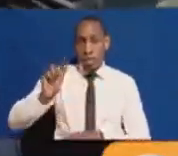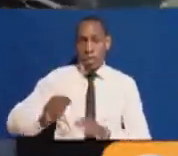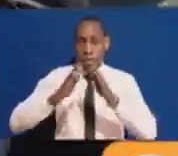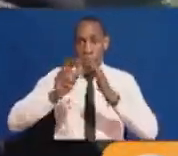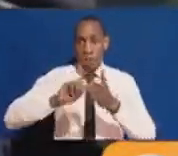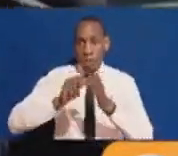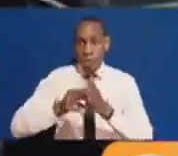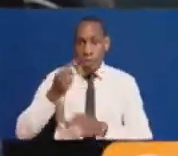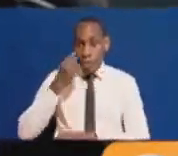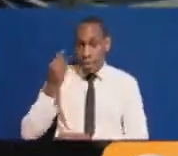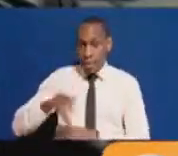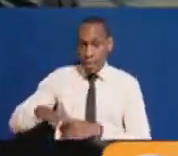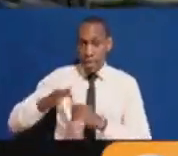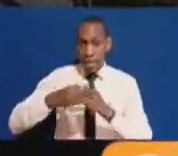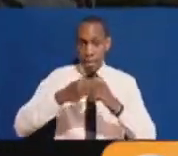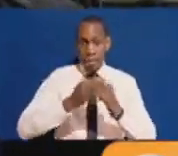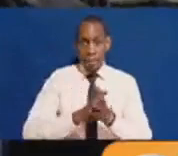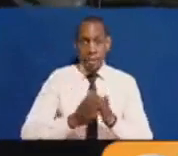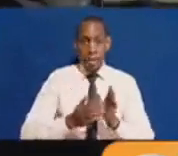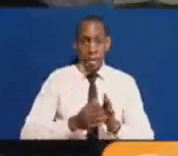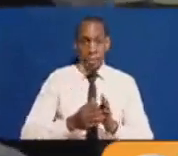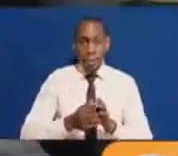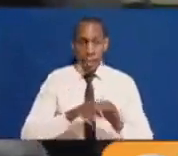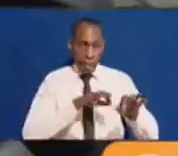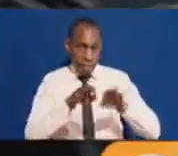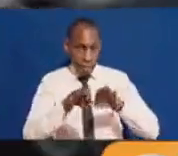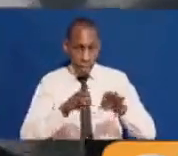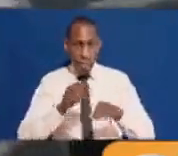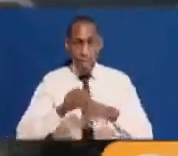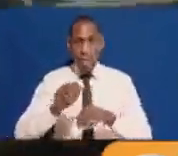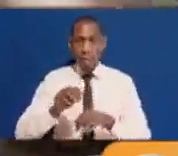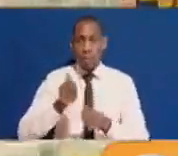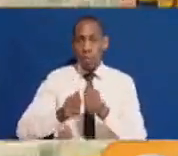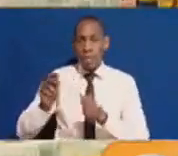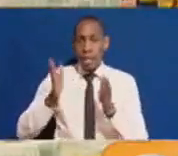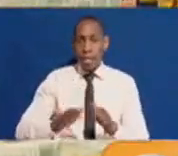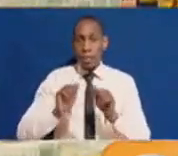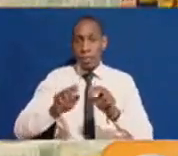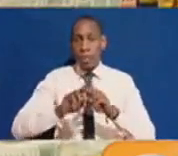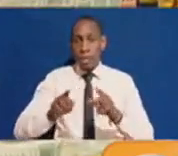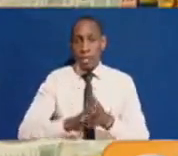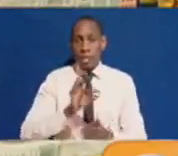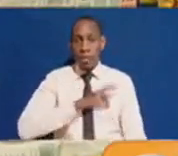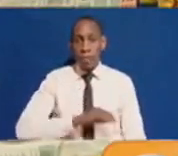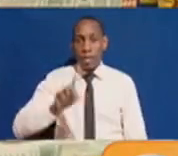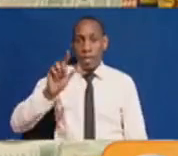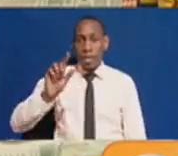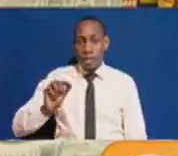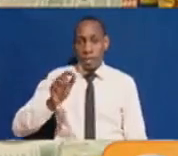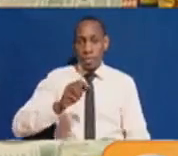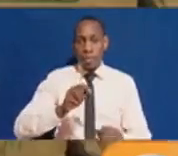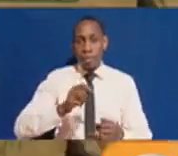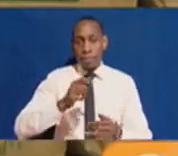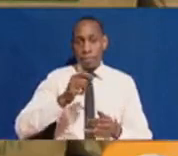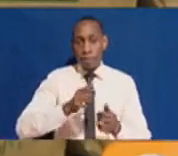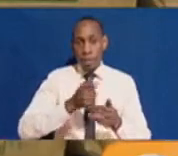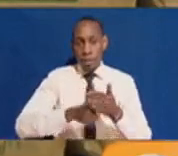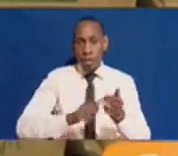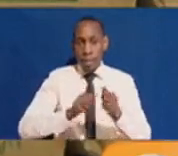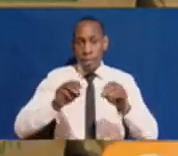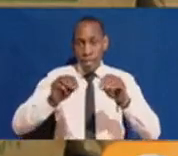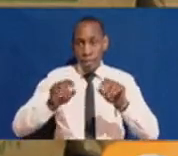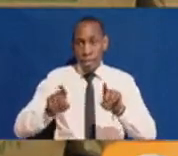here that he unsealed the can on when Kenyans are likely to start enjoying cheaper prices of maize flour, citing